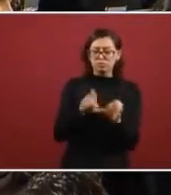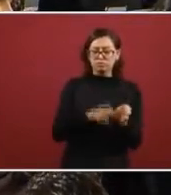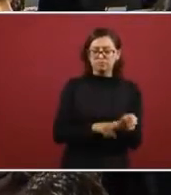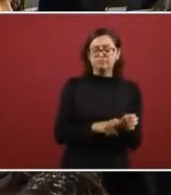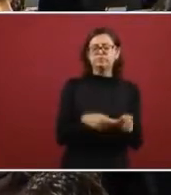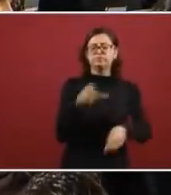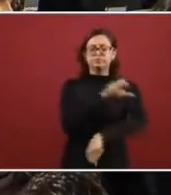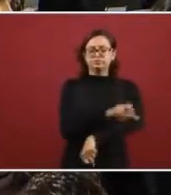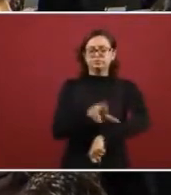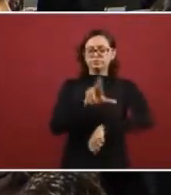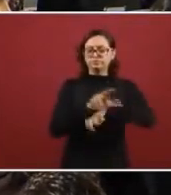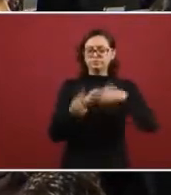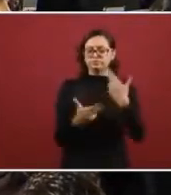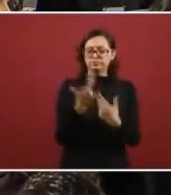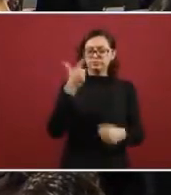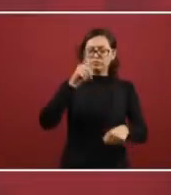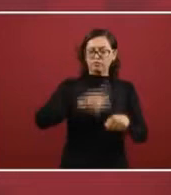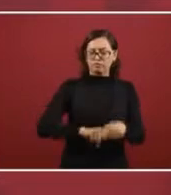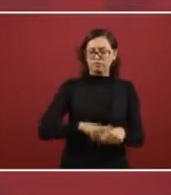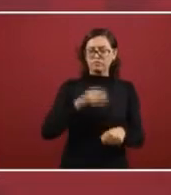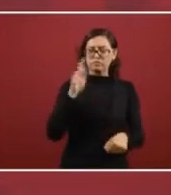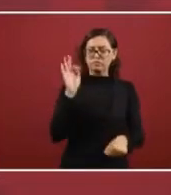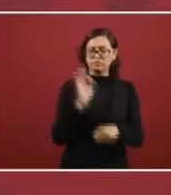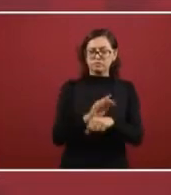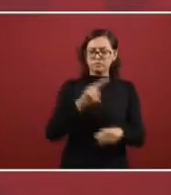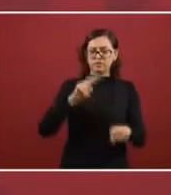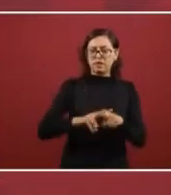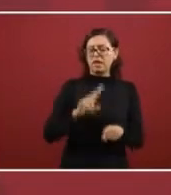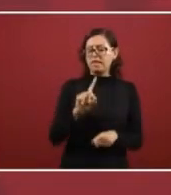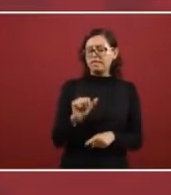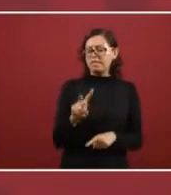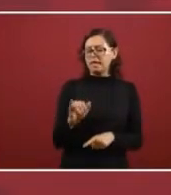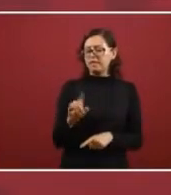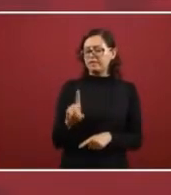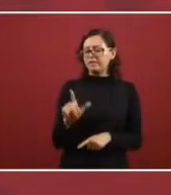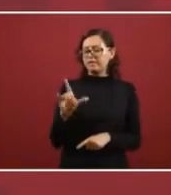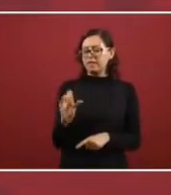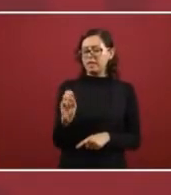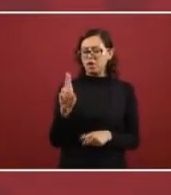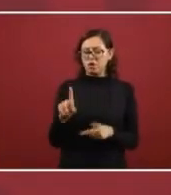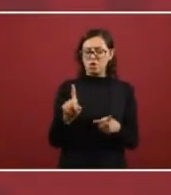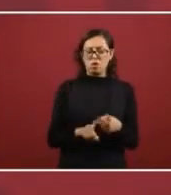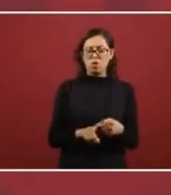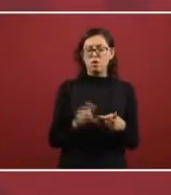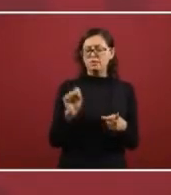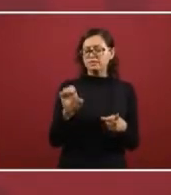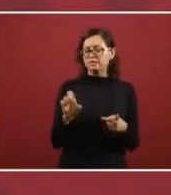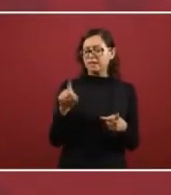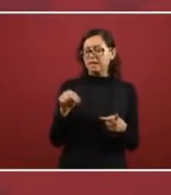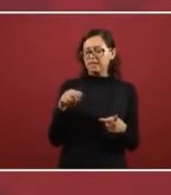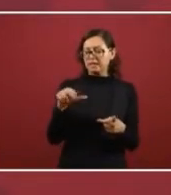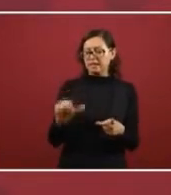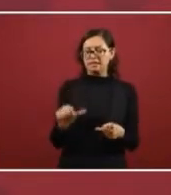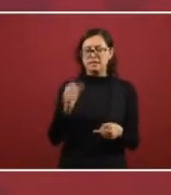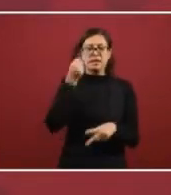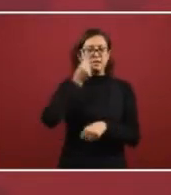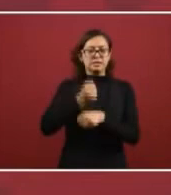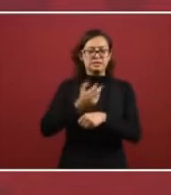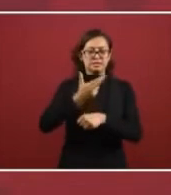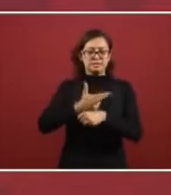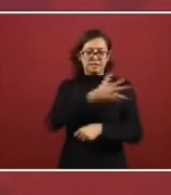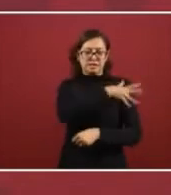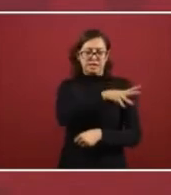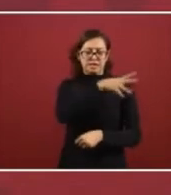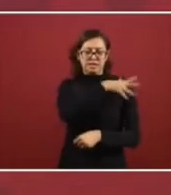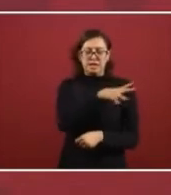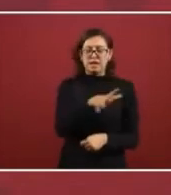And it was integrated by David Leon and the Secretary of Defense, General